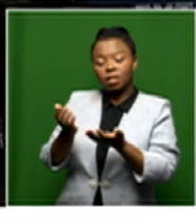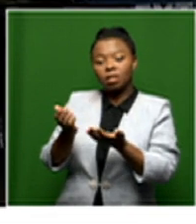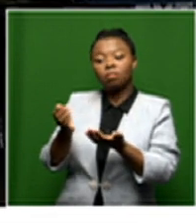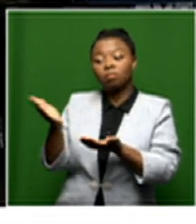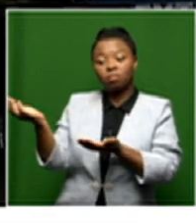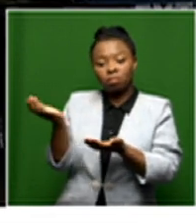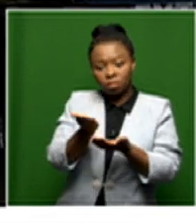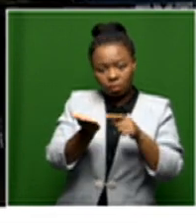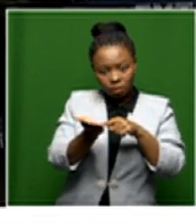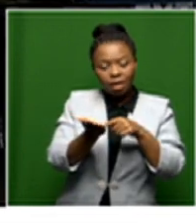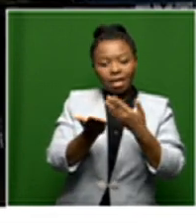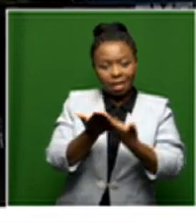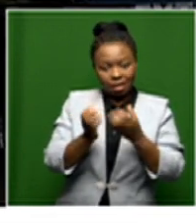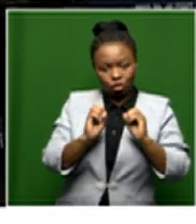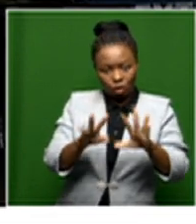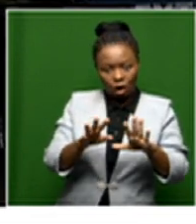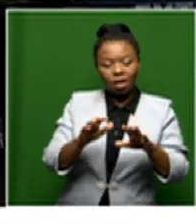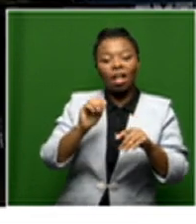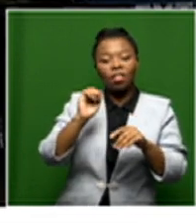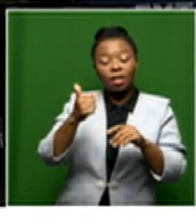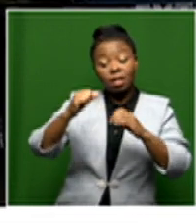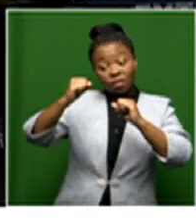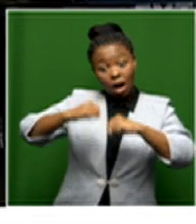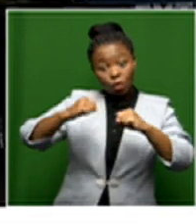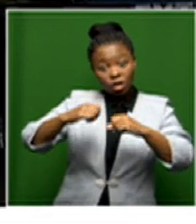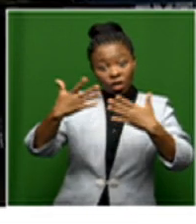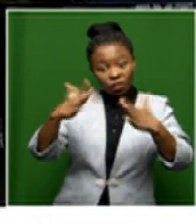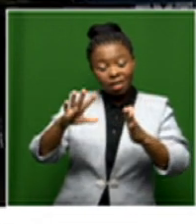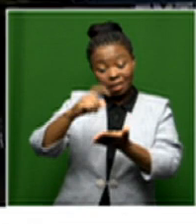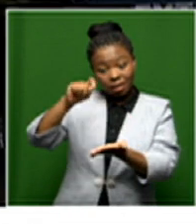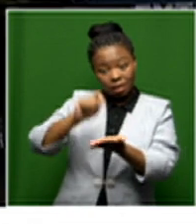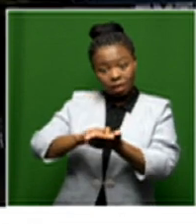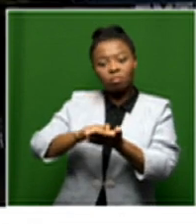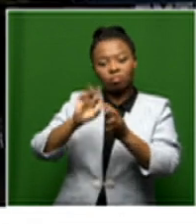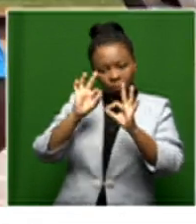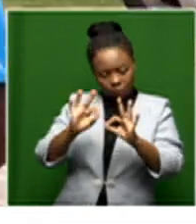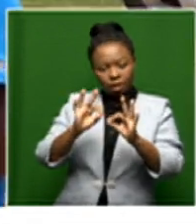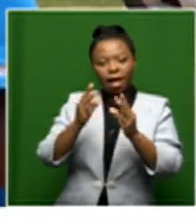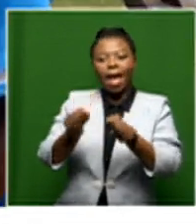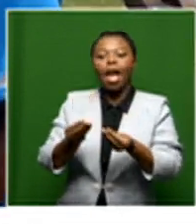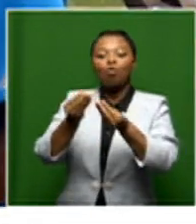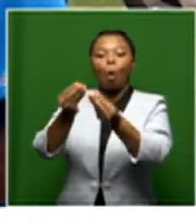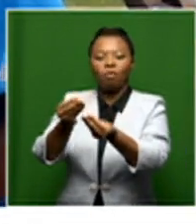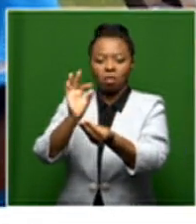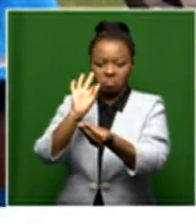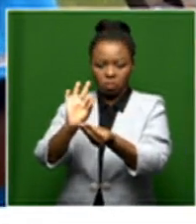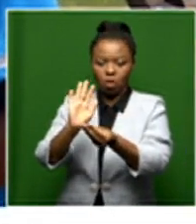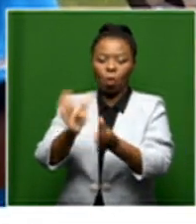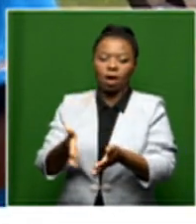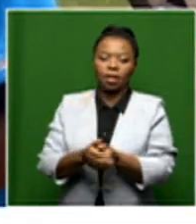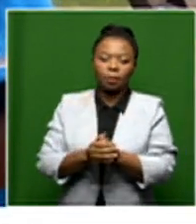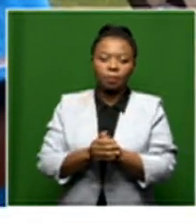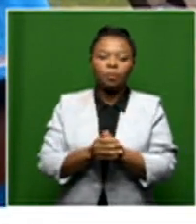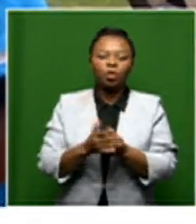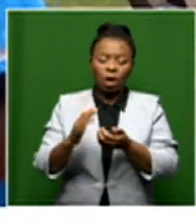will only hand over the facilities after the parties agreed to and executed a proper handover plan. The association believes